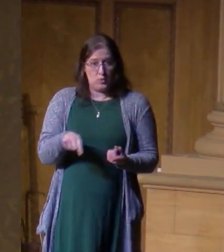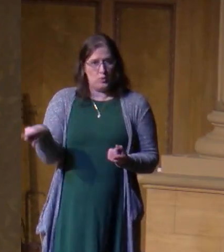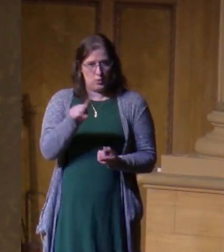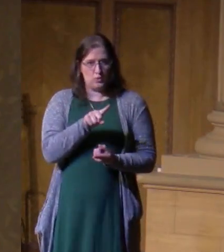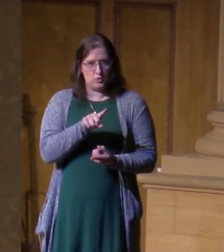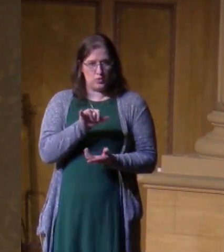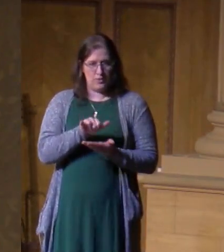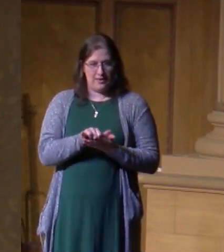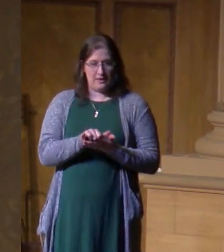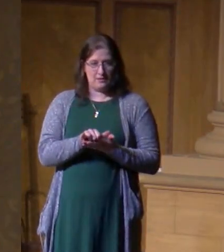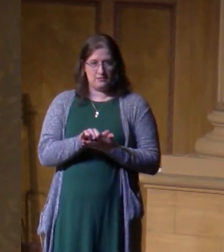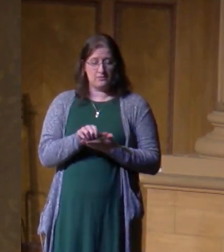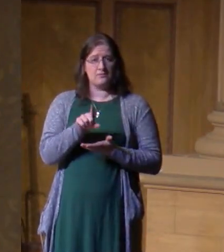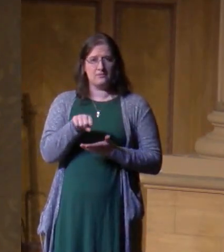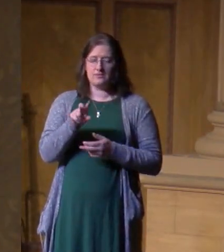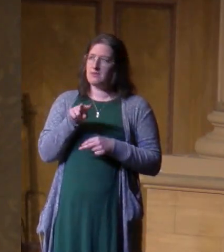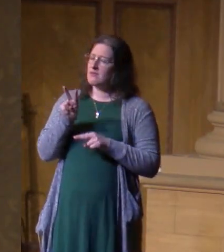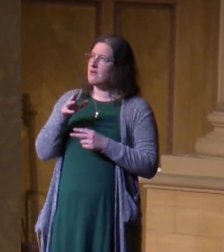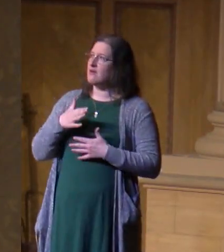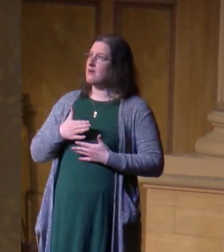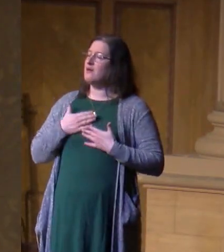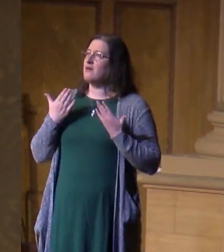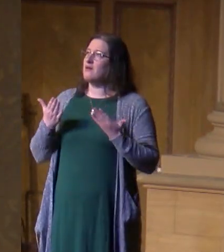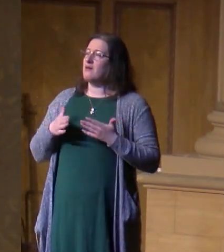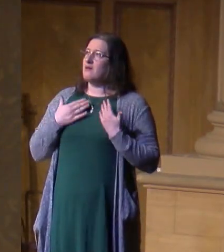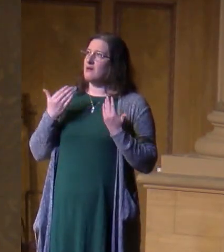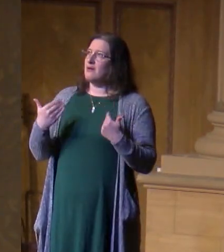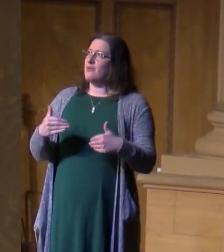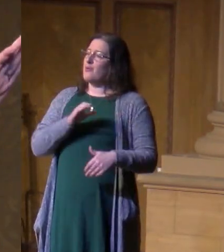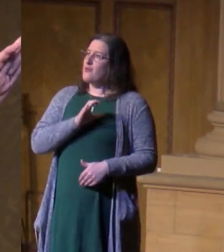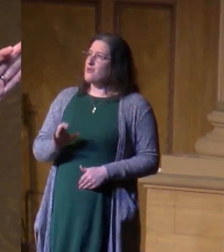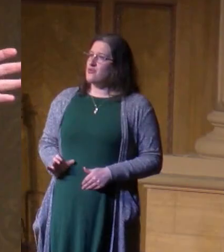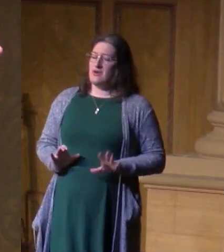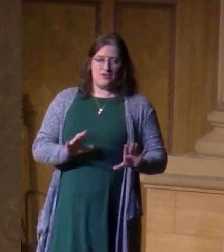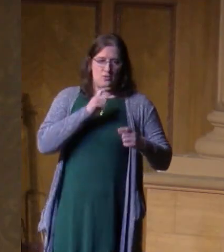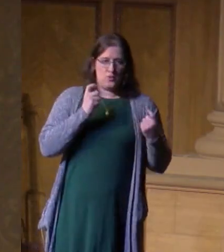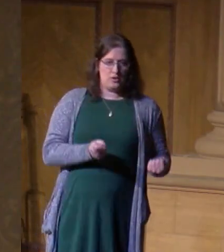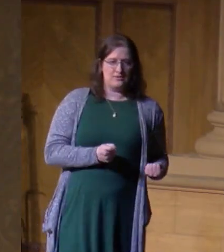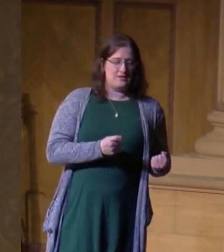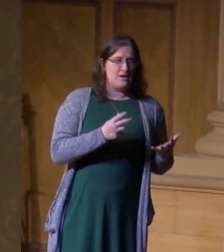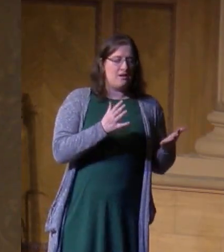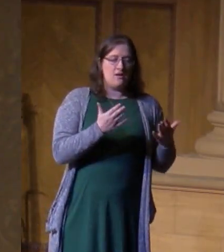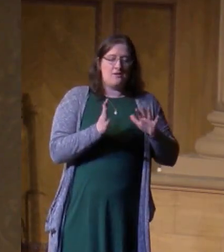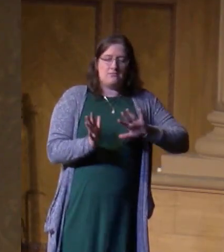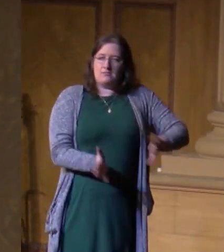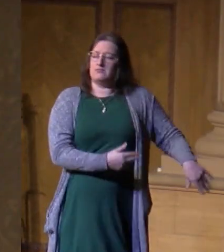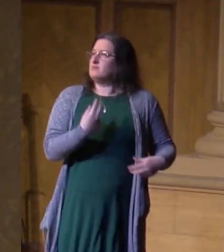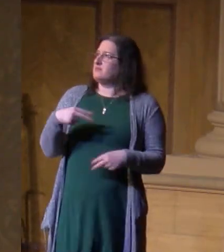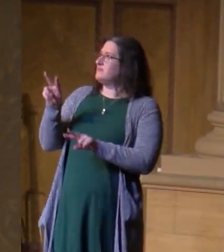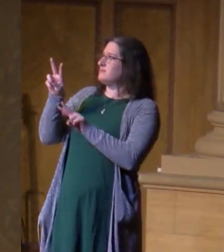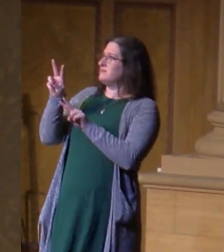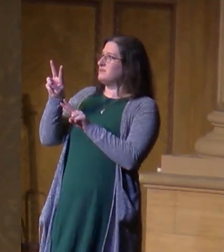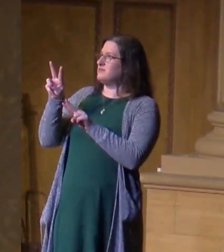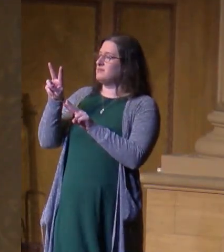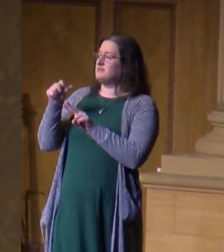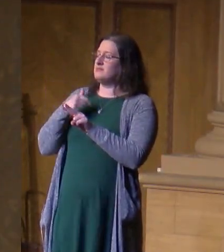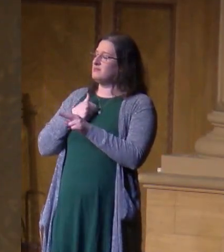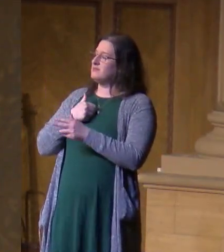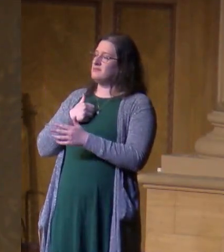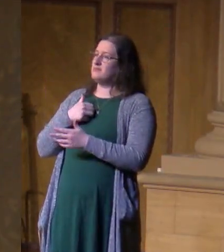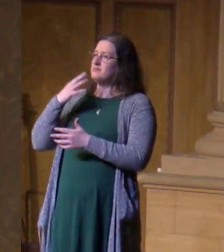And with joy, you look to Christ. And you turn from your sins. You fell on the grace of God offered through his only son, Jesus.